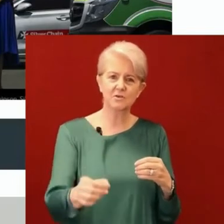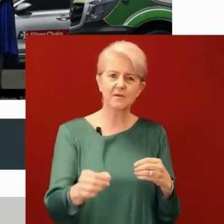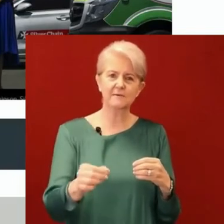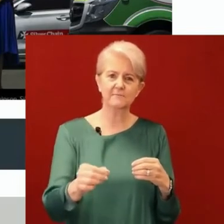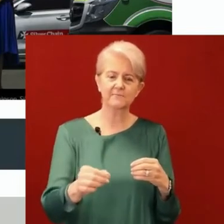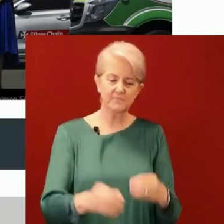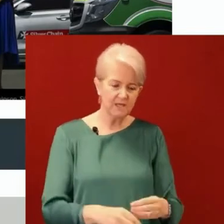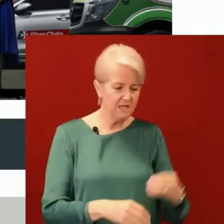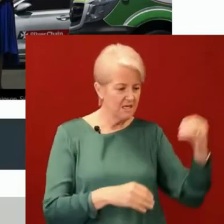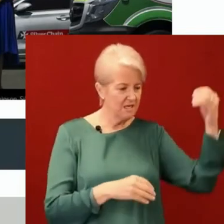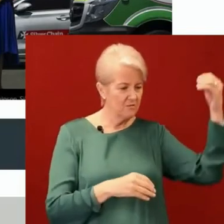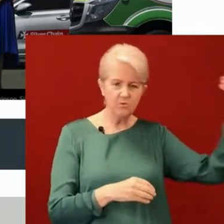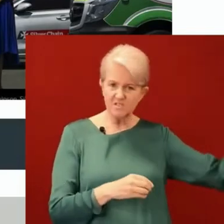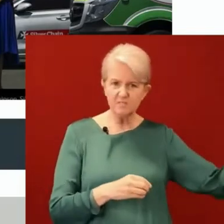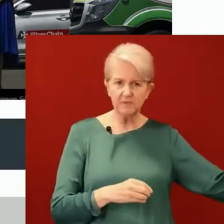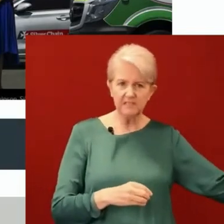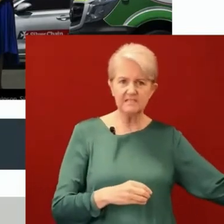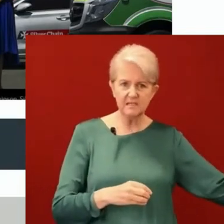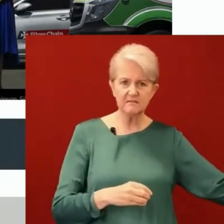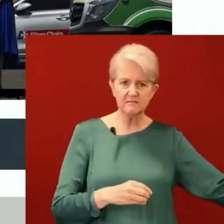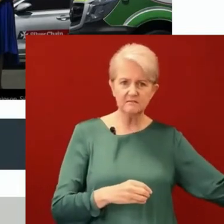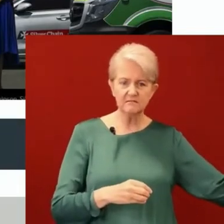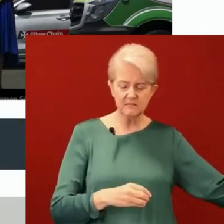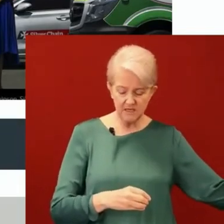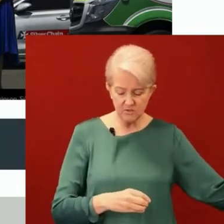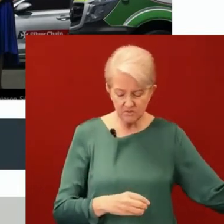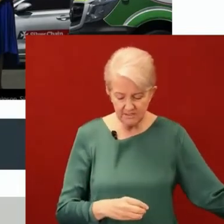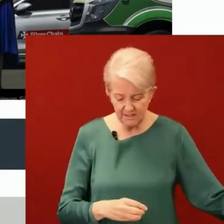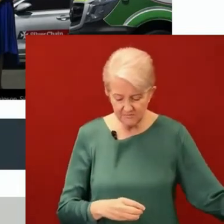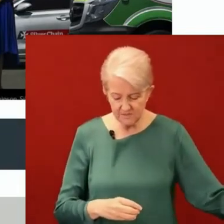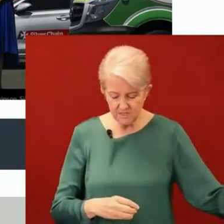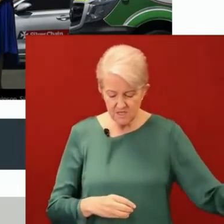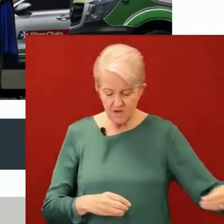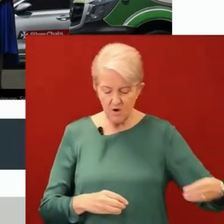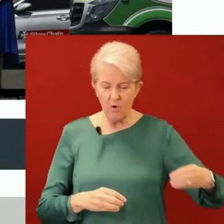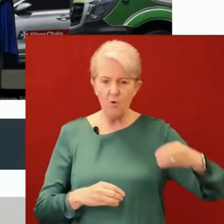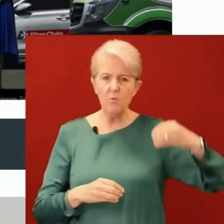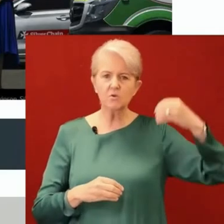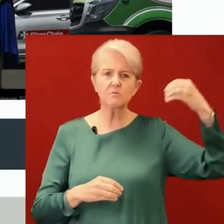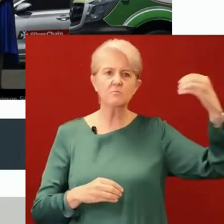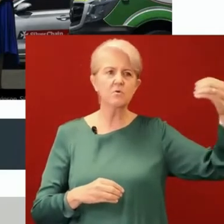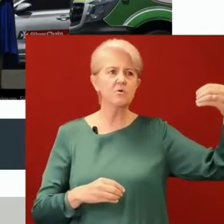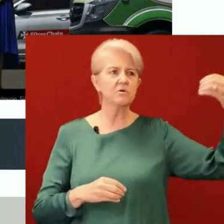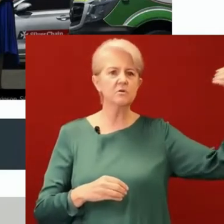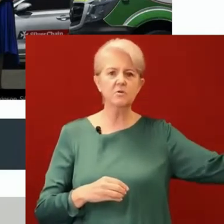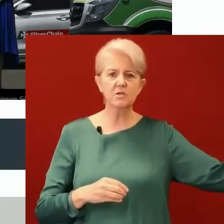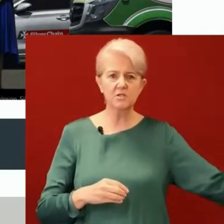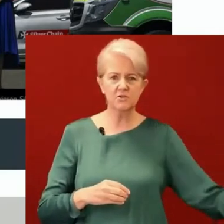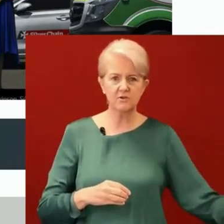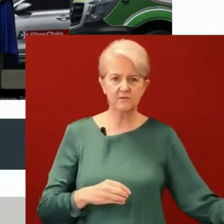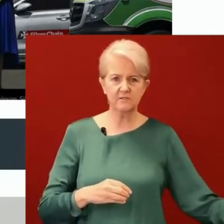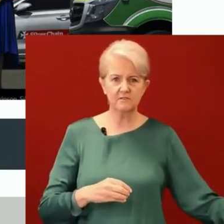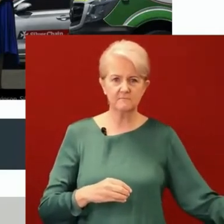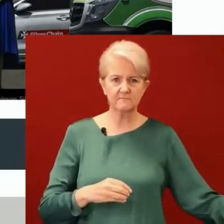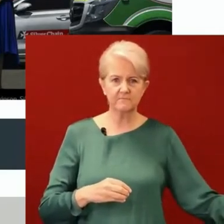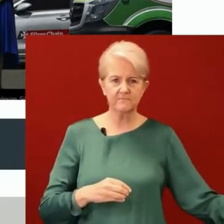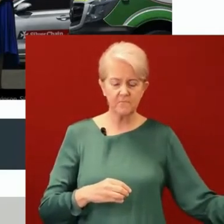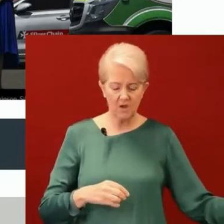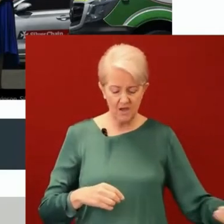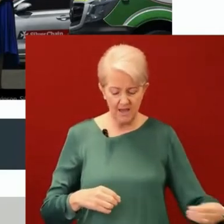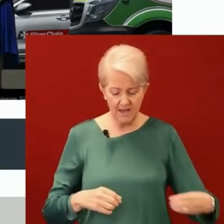loved doing. Was it policing that I truly loved, or was it more community service?